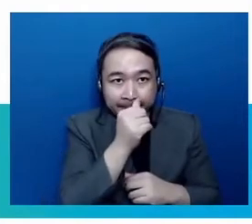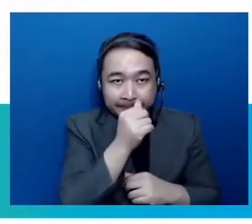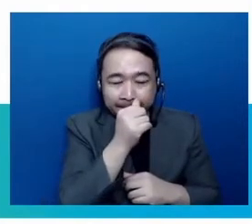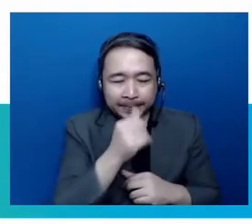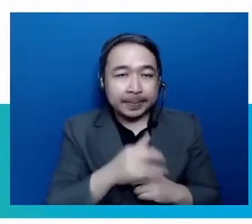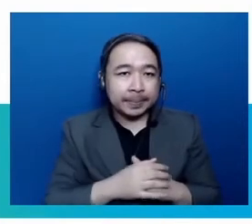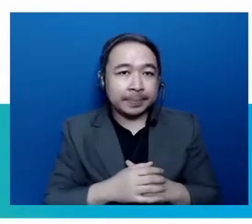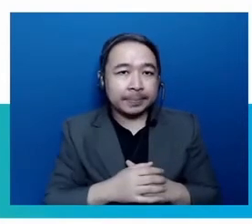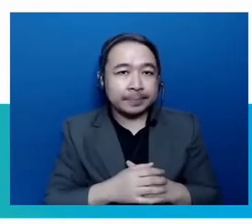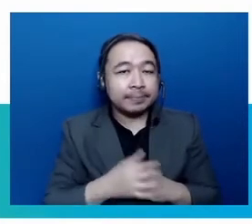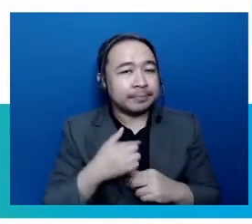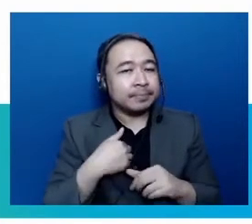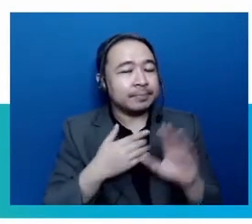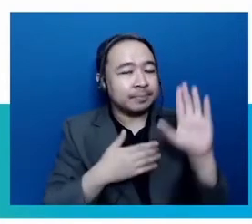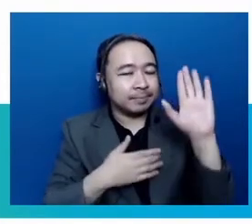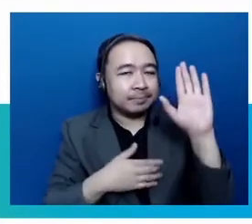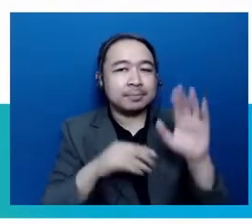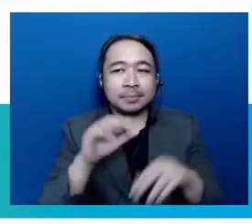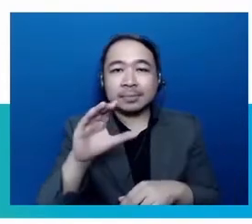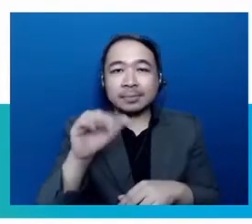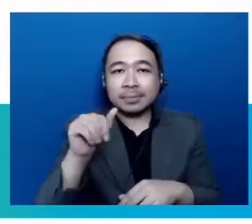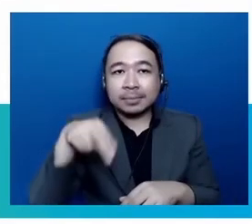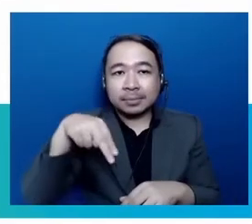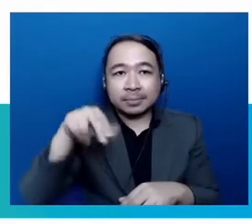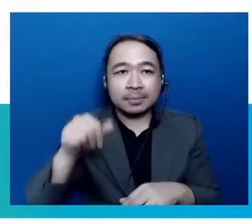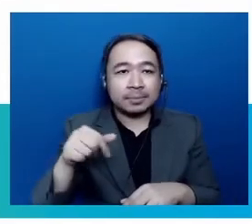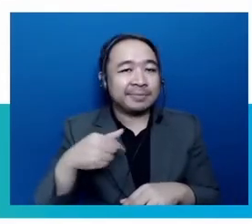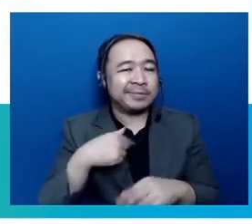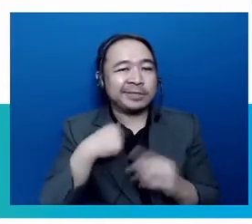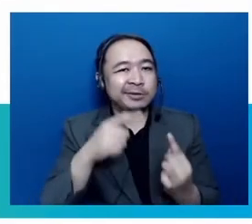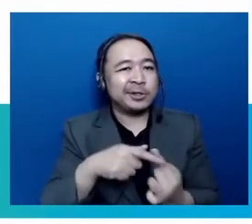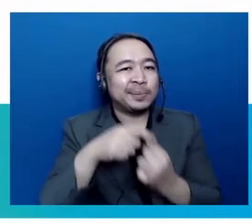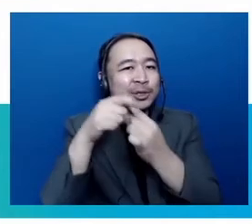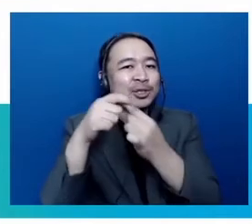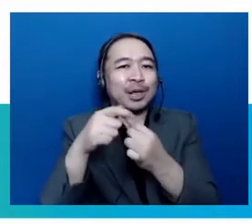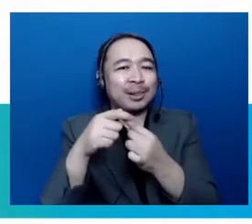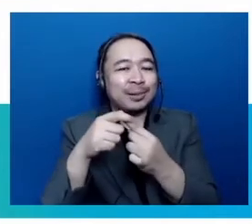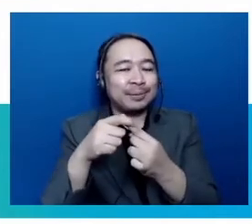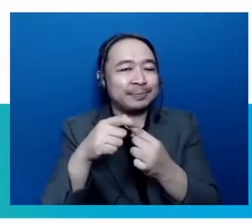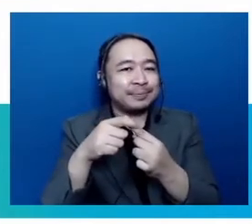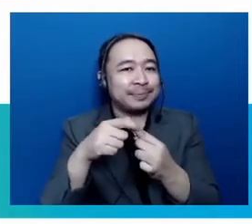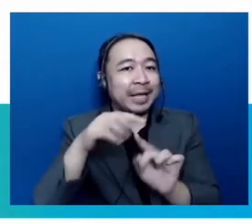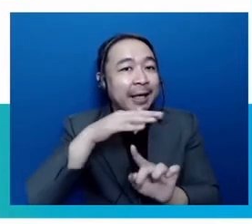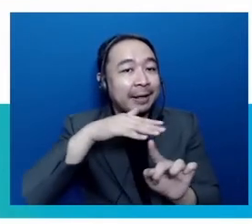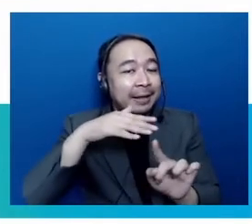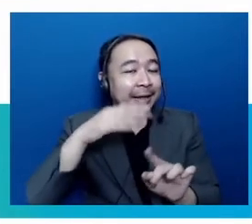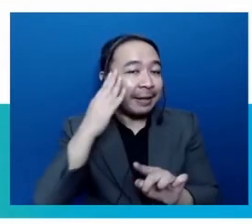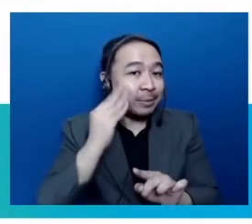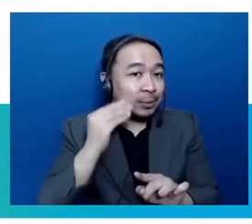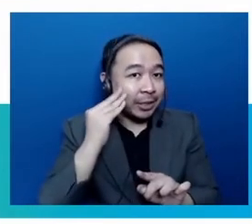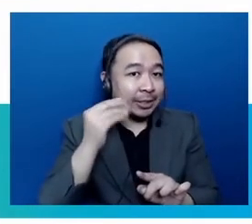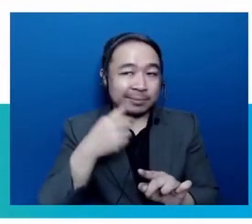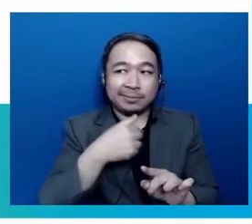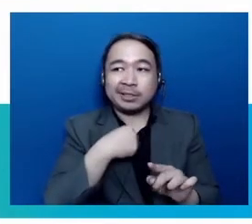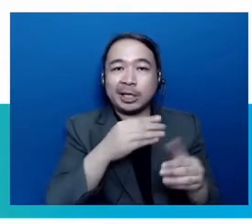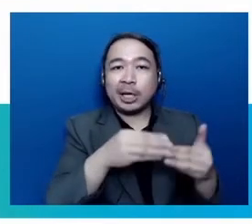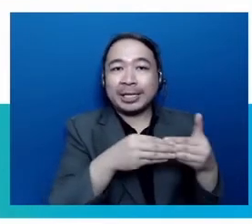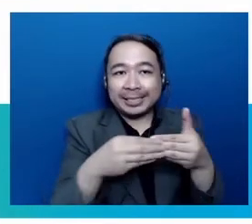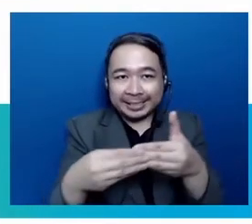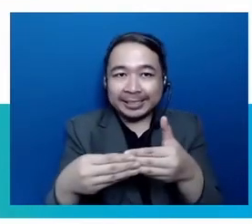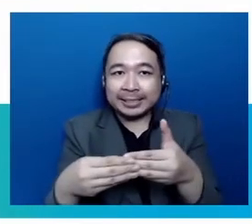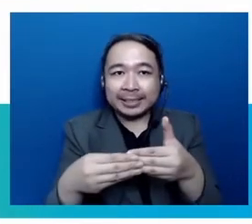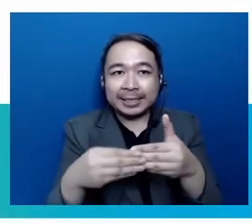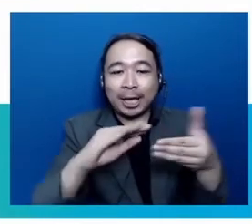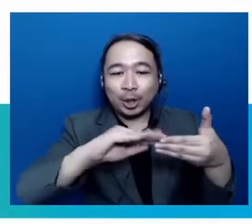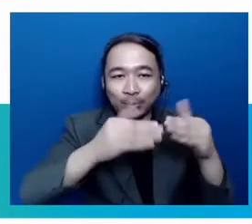I can start. So I'm kind of in a unique position because I am both leading a grassroots organization, but I've